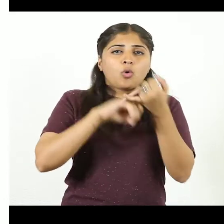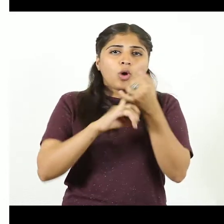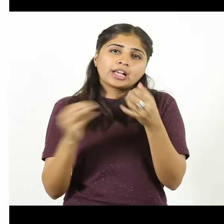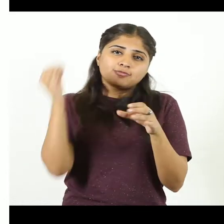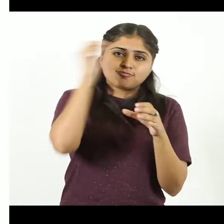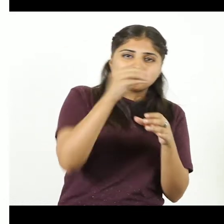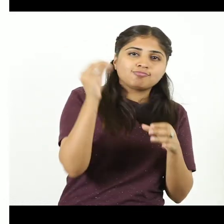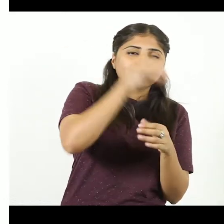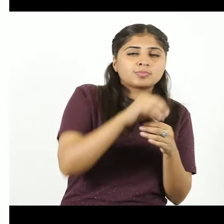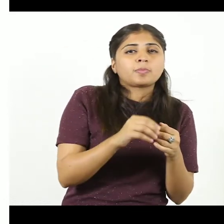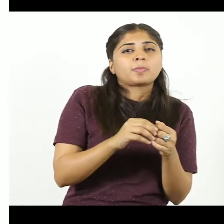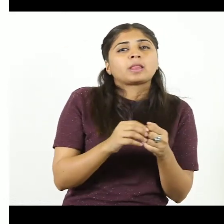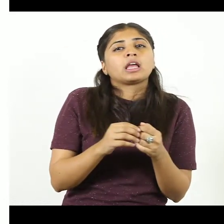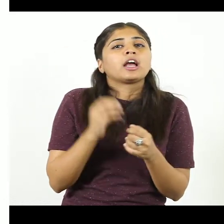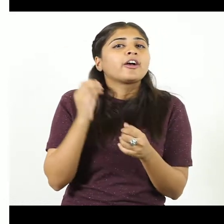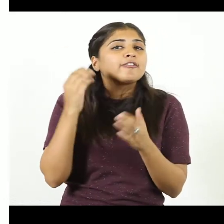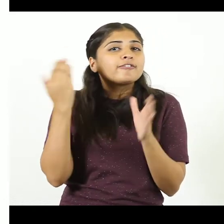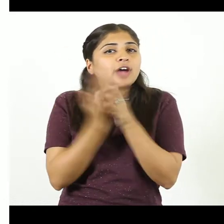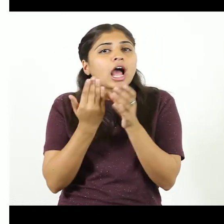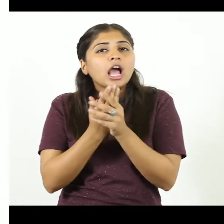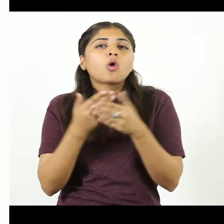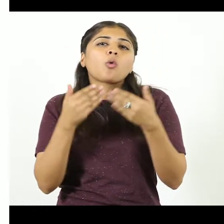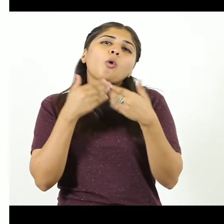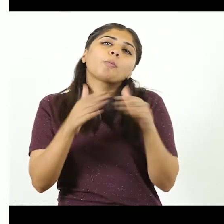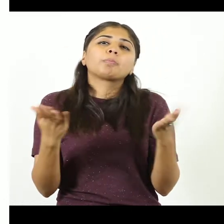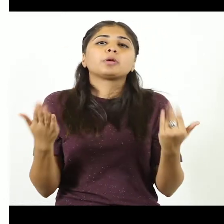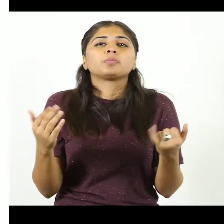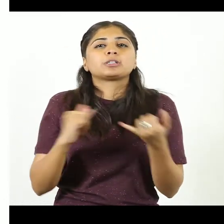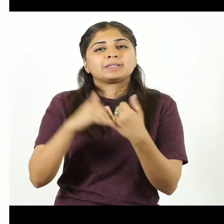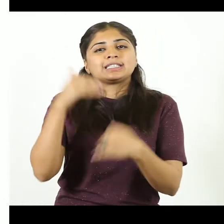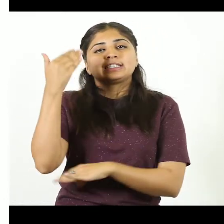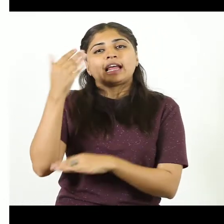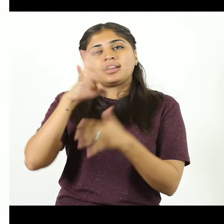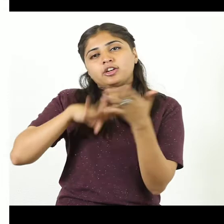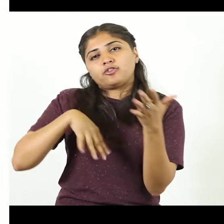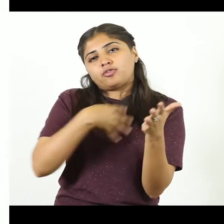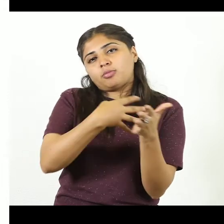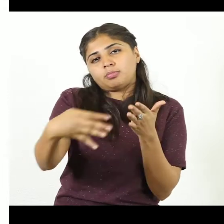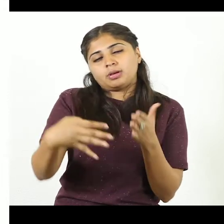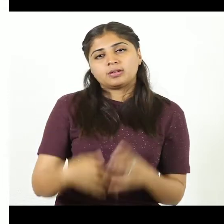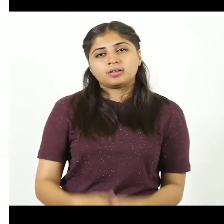operating systems and can store files in an open standard